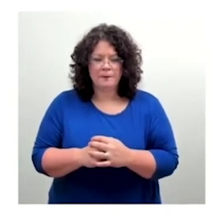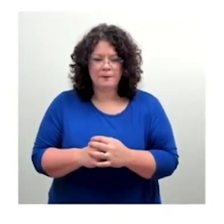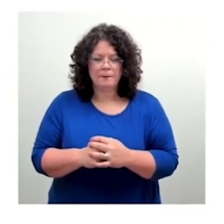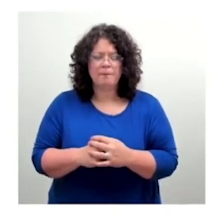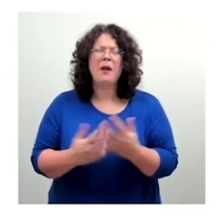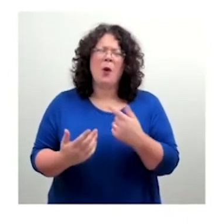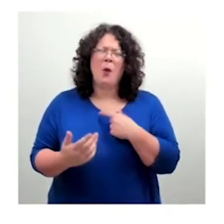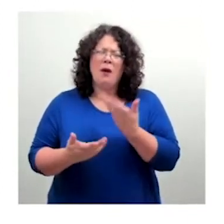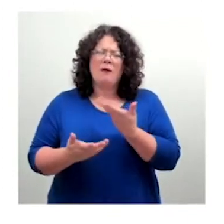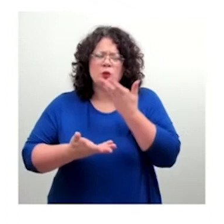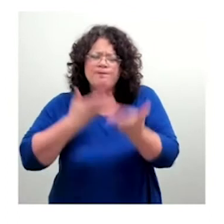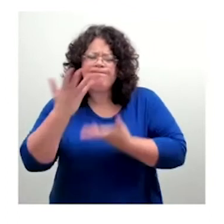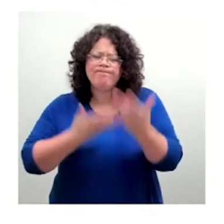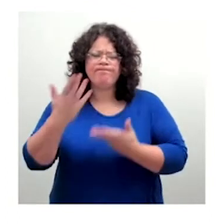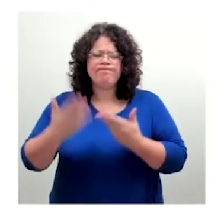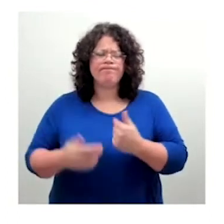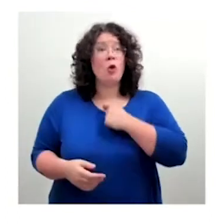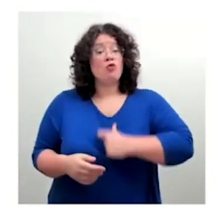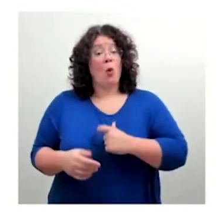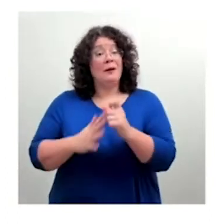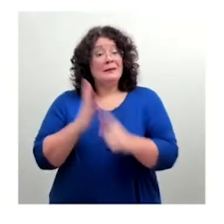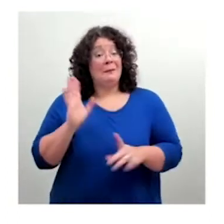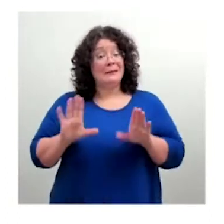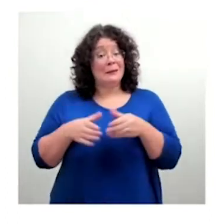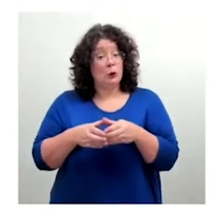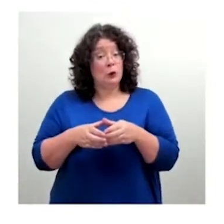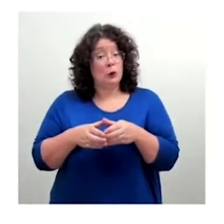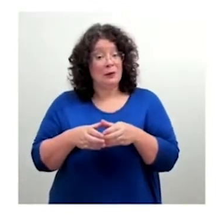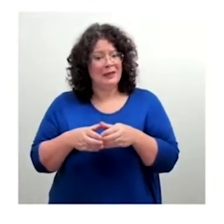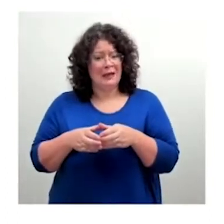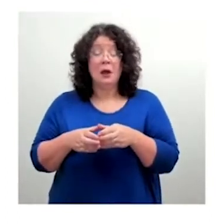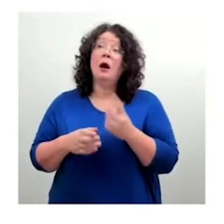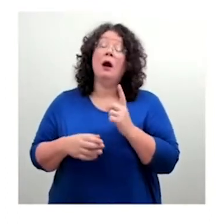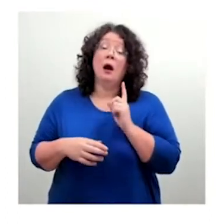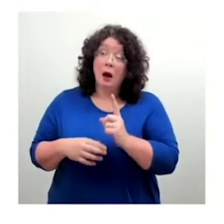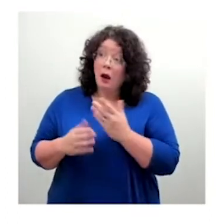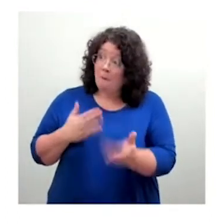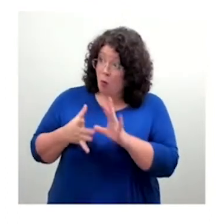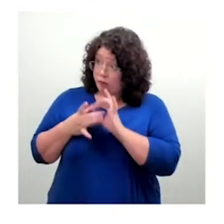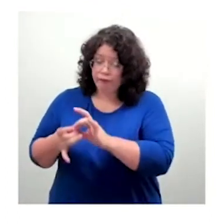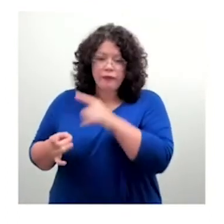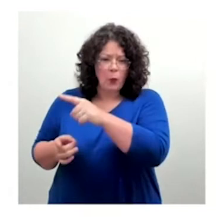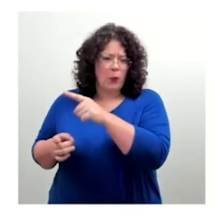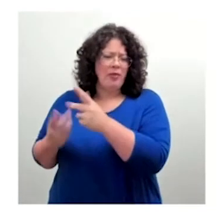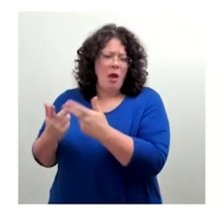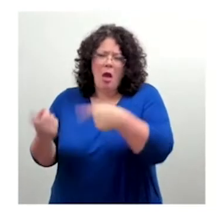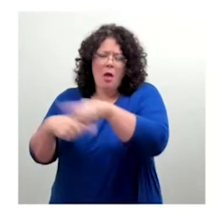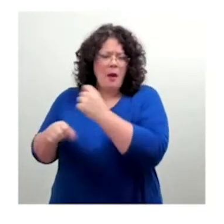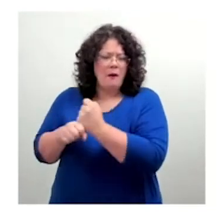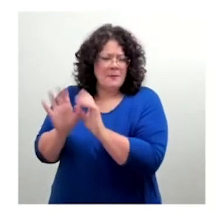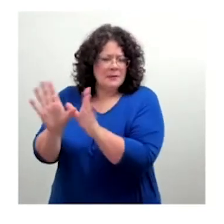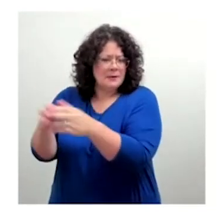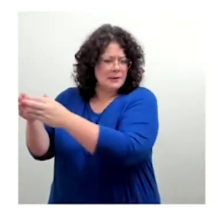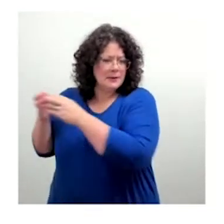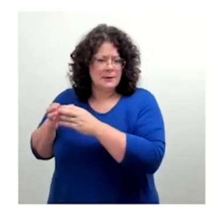and to focus on the right areas. That's our primary purpose. And there's a small job that we have to